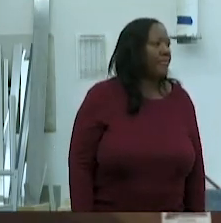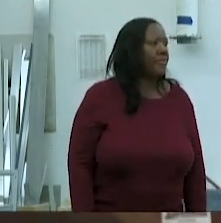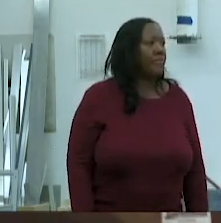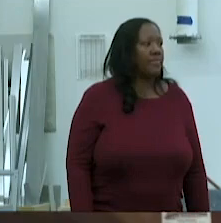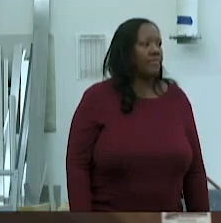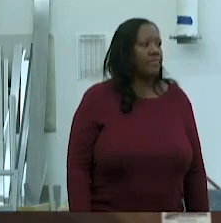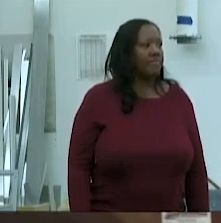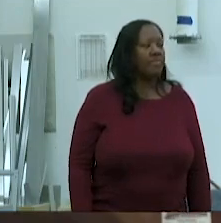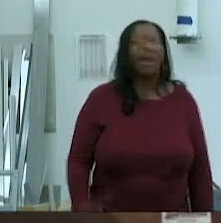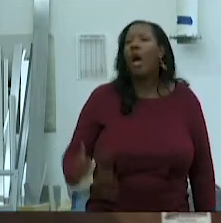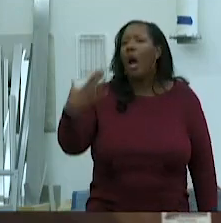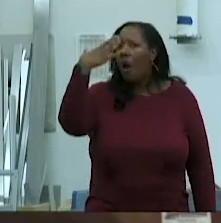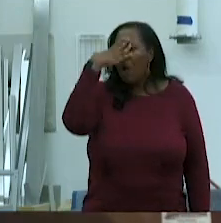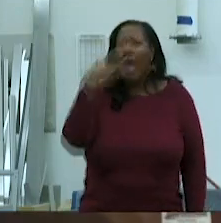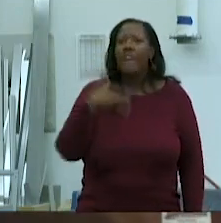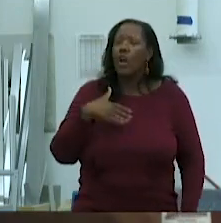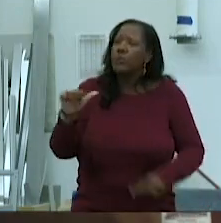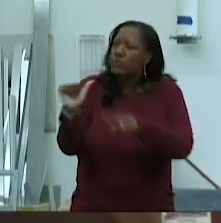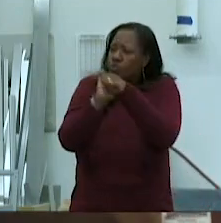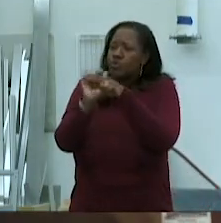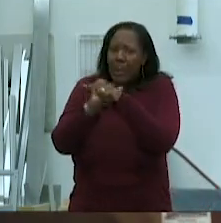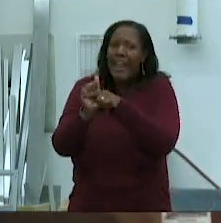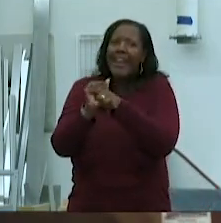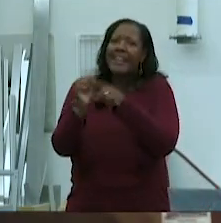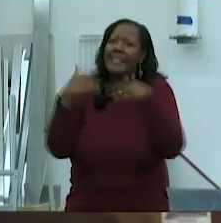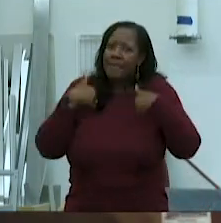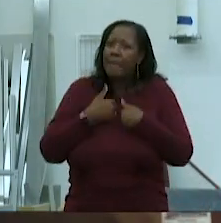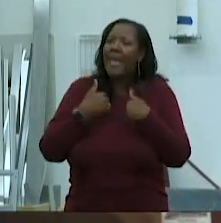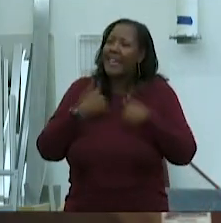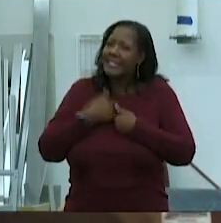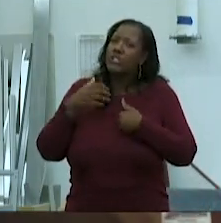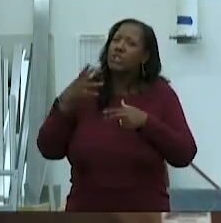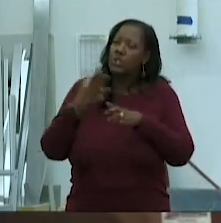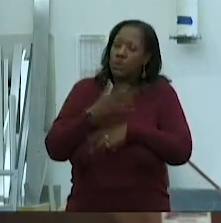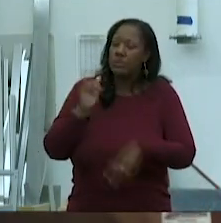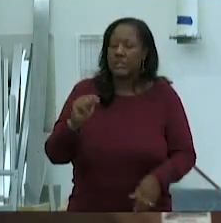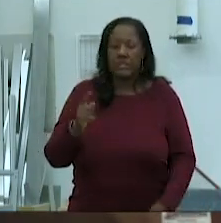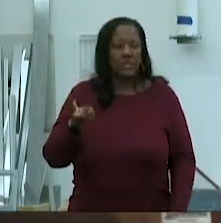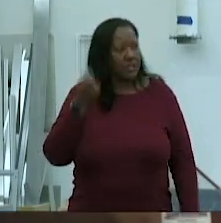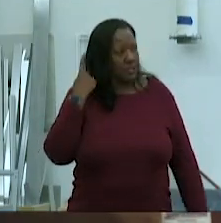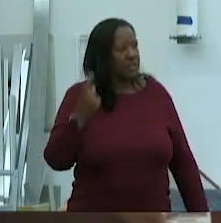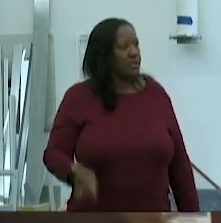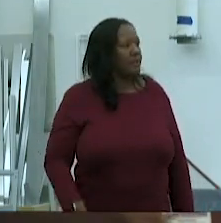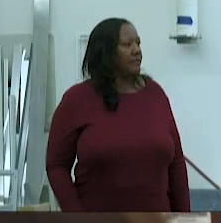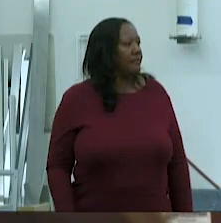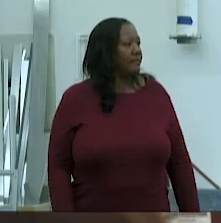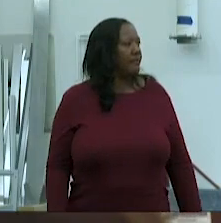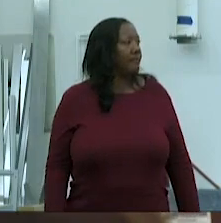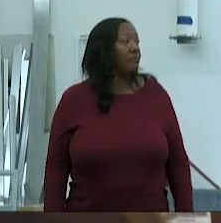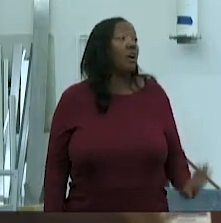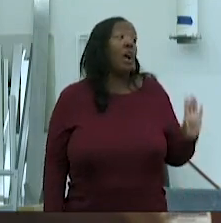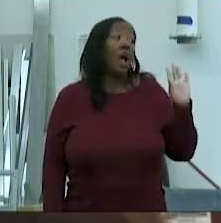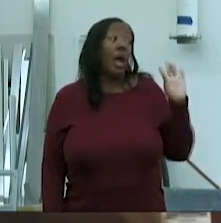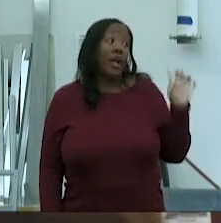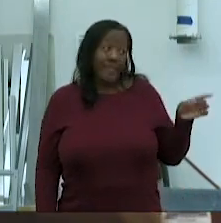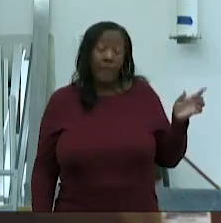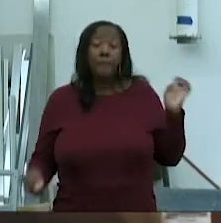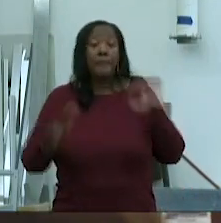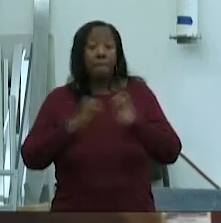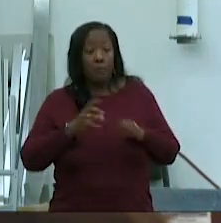pandas were conditioned somehow to use no. this. Okay, I got it. Thanks. That would be way cooler.